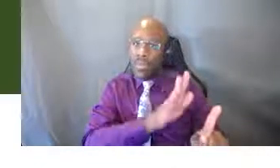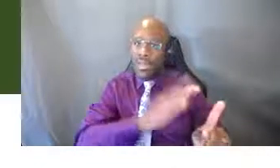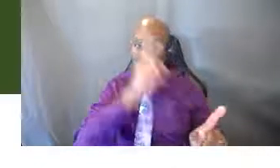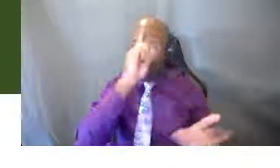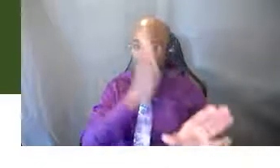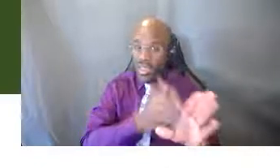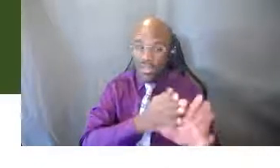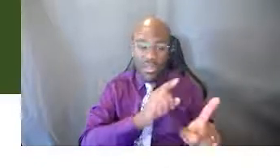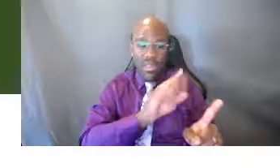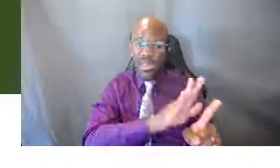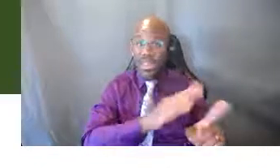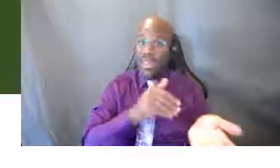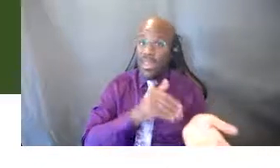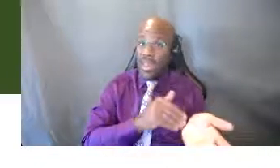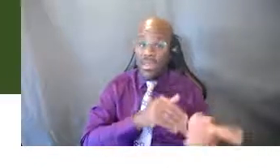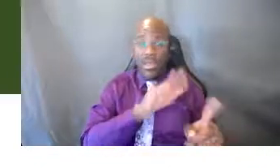future crisis.